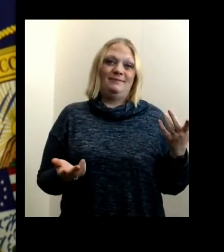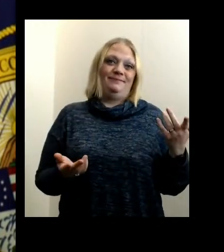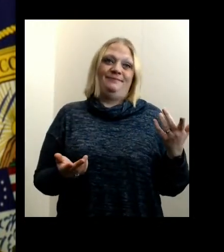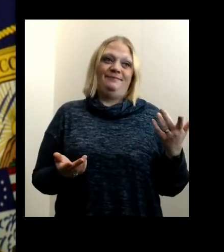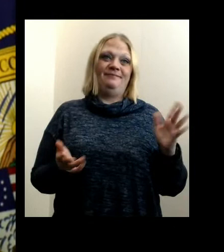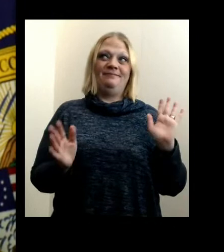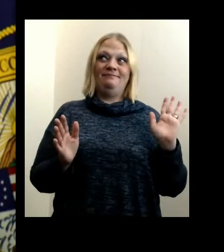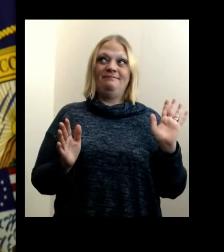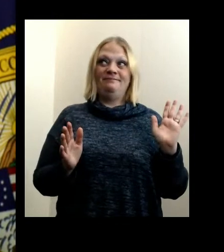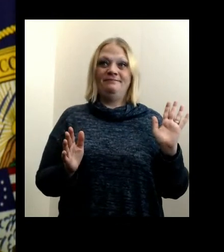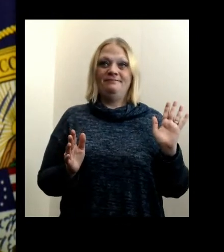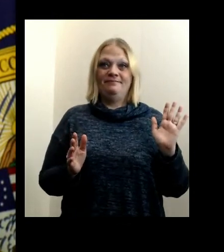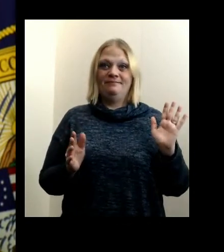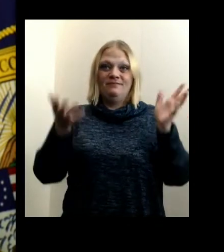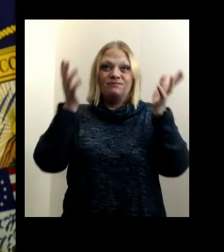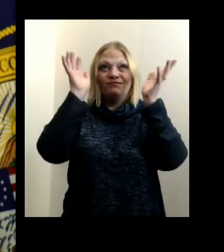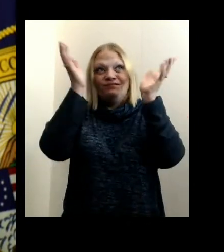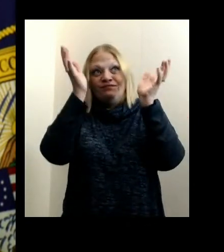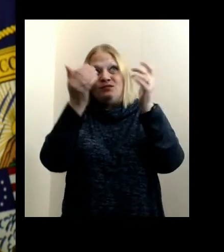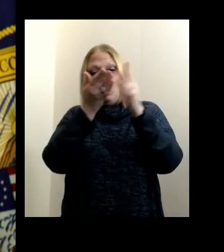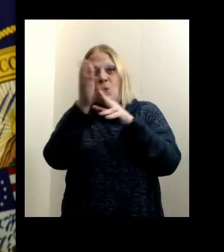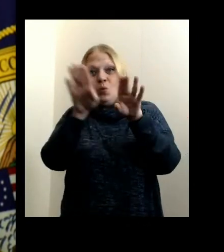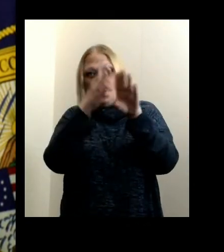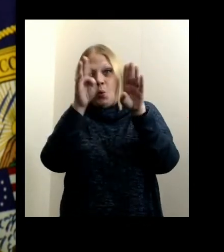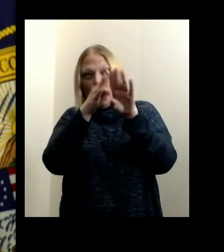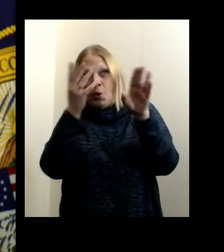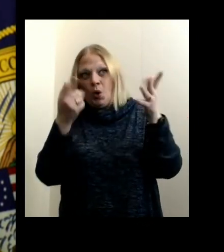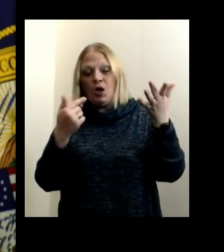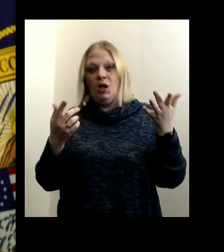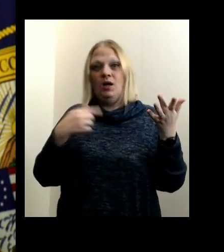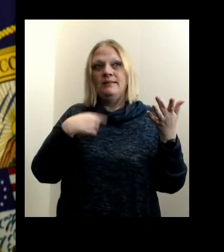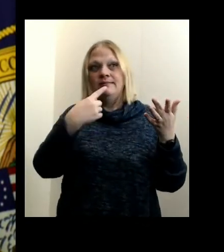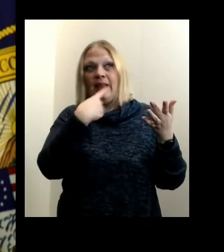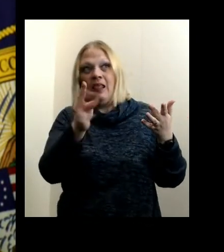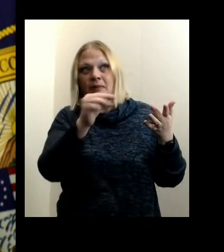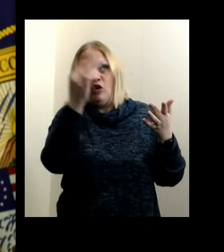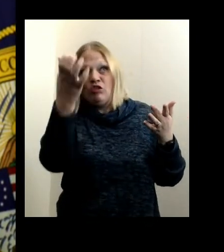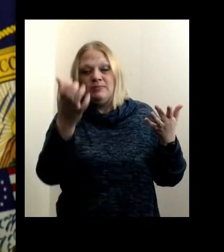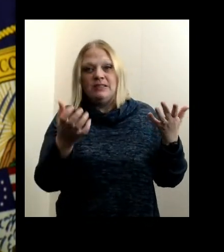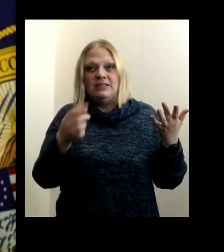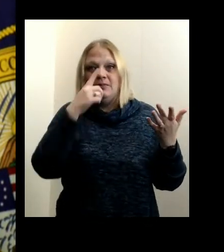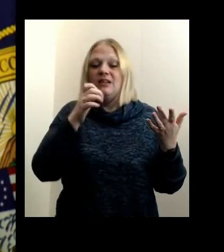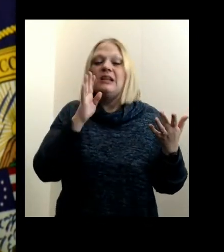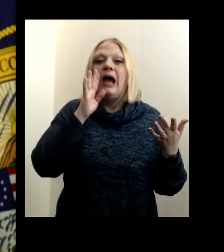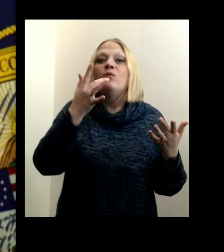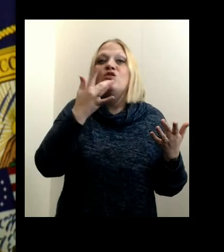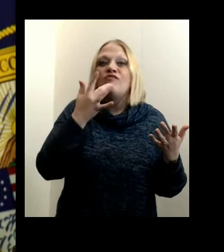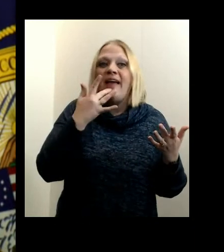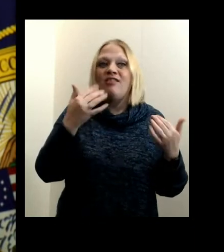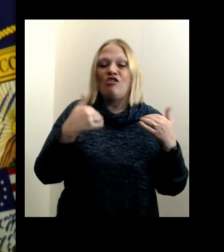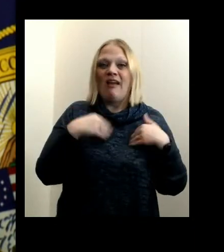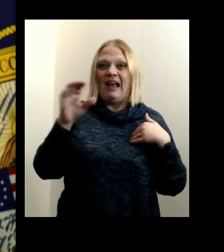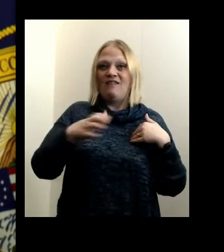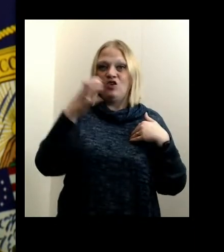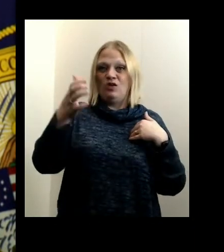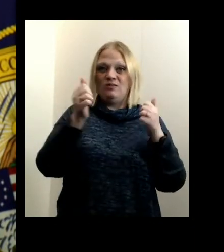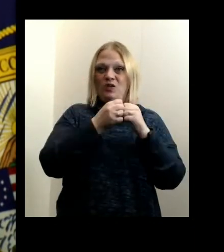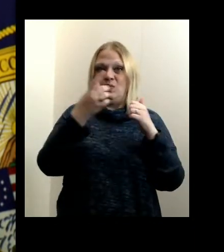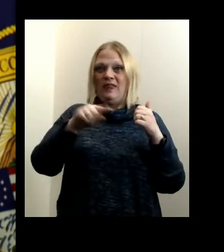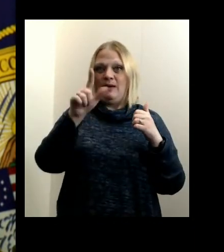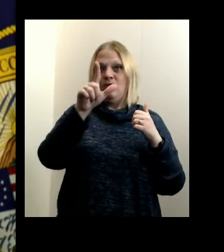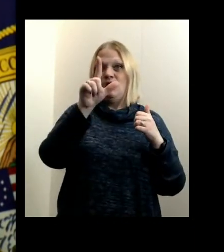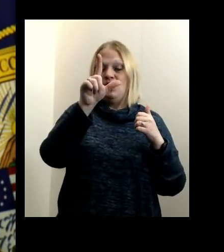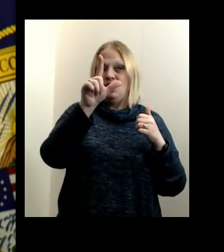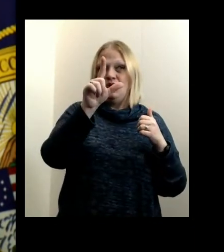and just talk to them through the door, wish them a Merry Christmas, because I'd rather spend Christmas with them in 2021